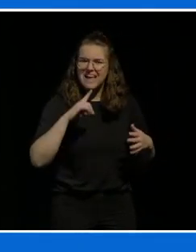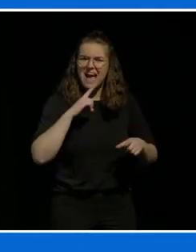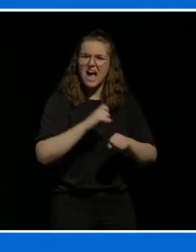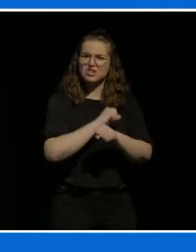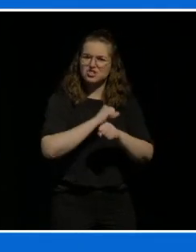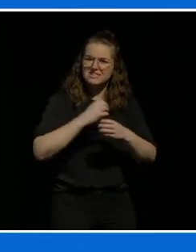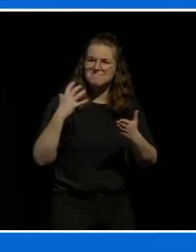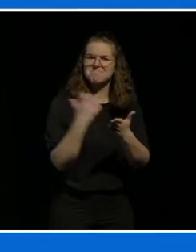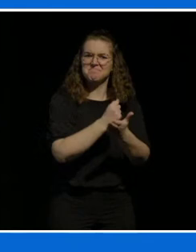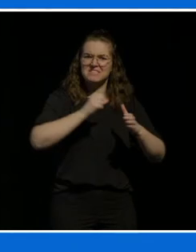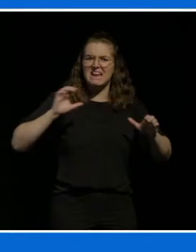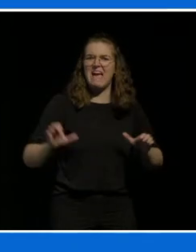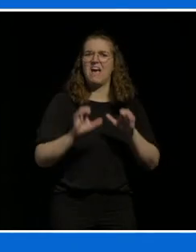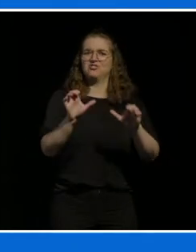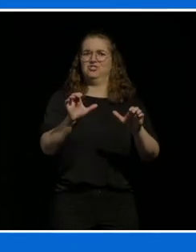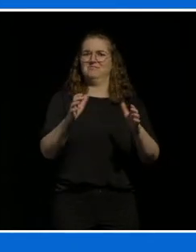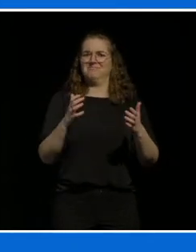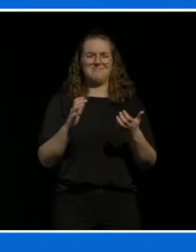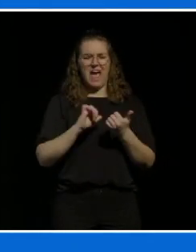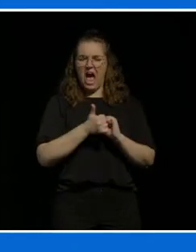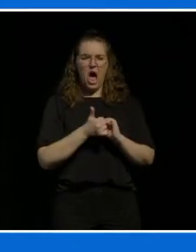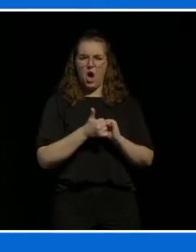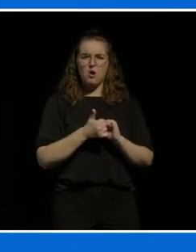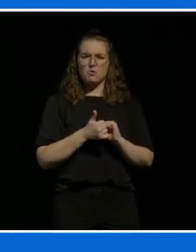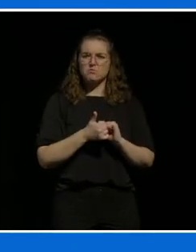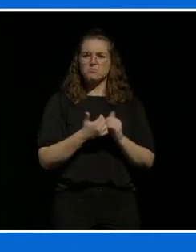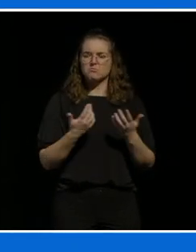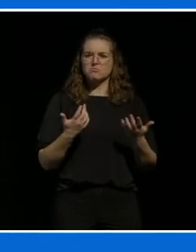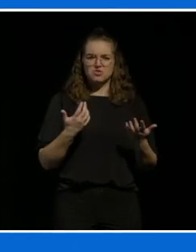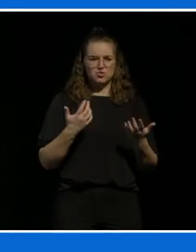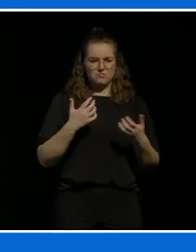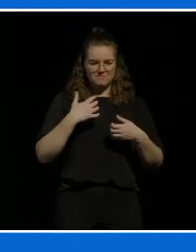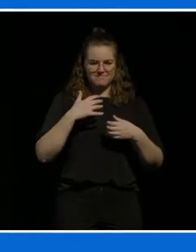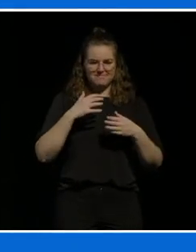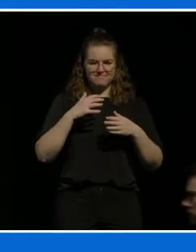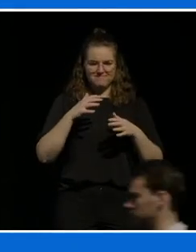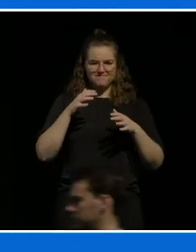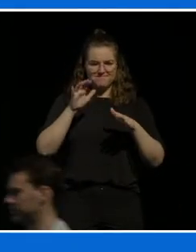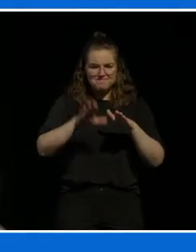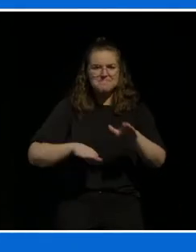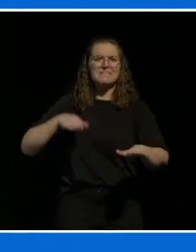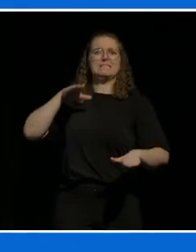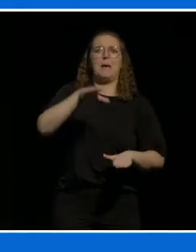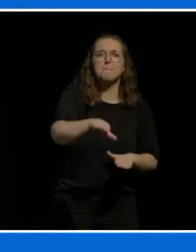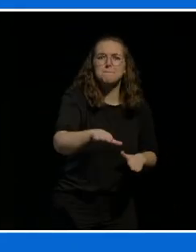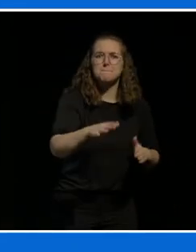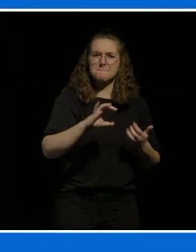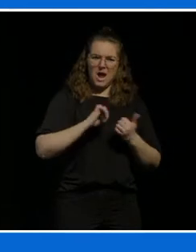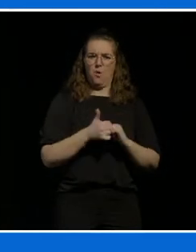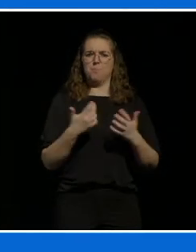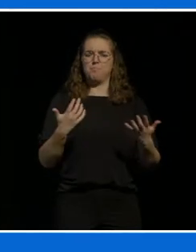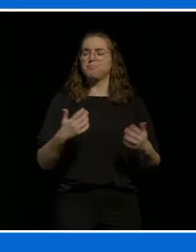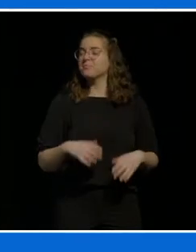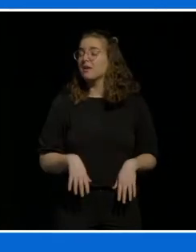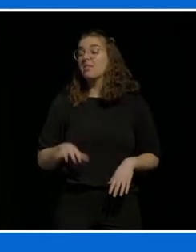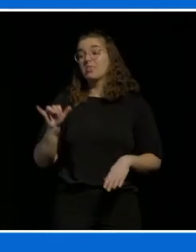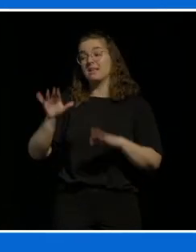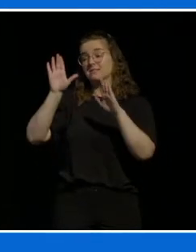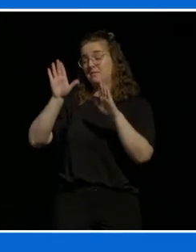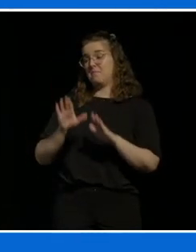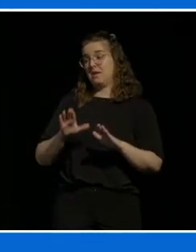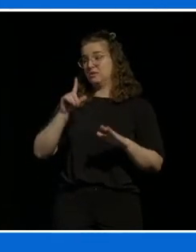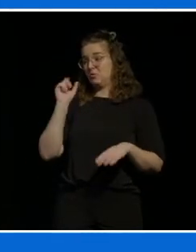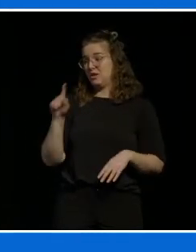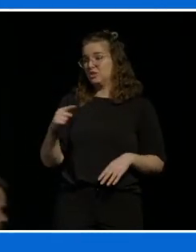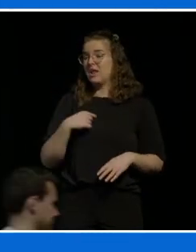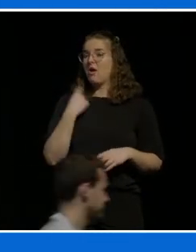how an individual like us would be able to make that big step. I think it's an amazing question. And it's something like I think about a lot,